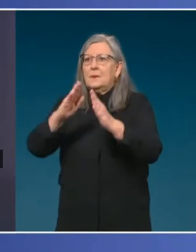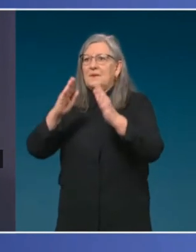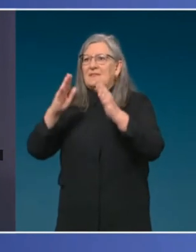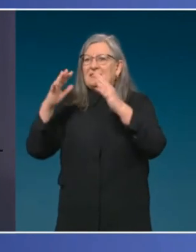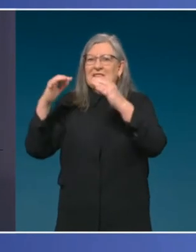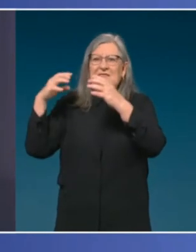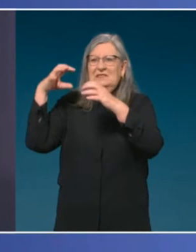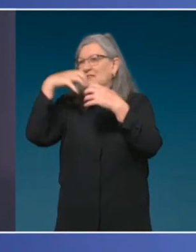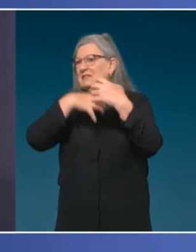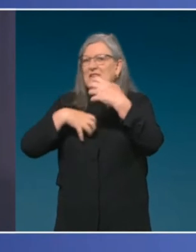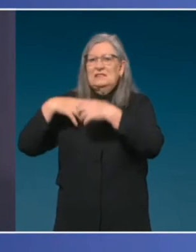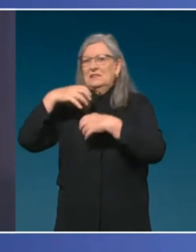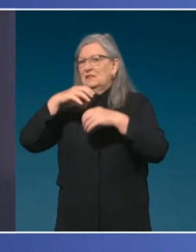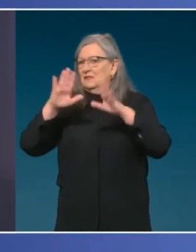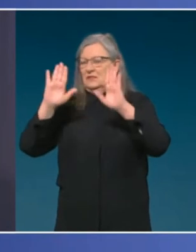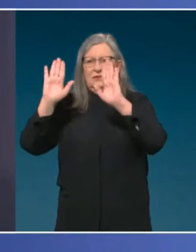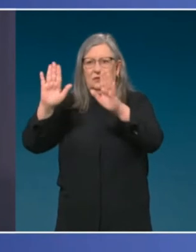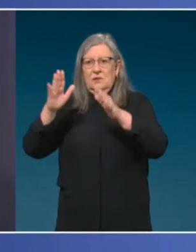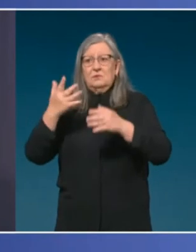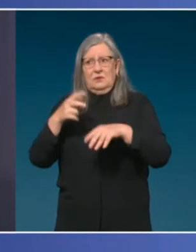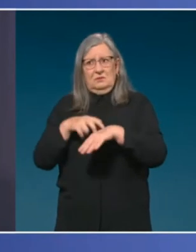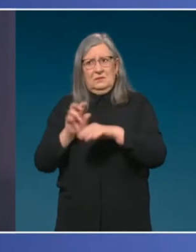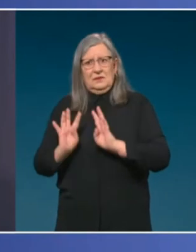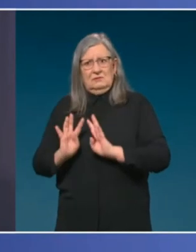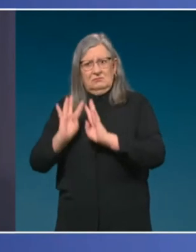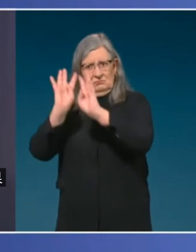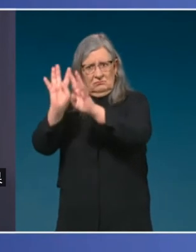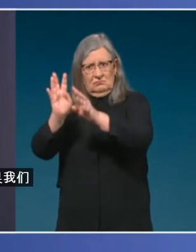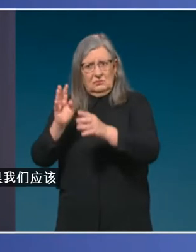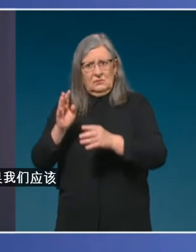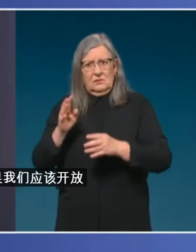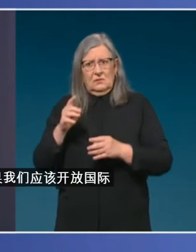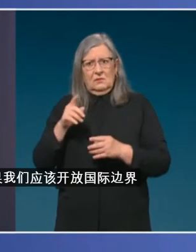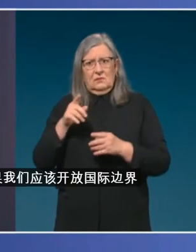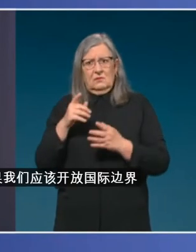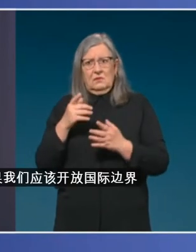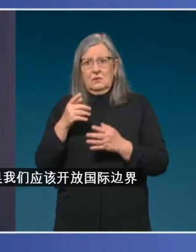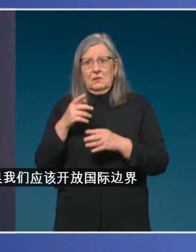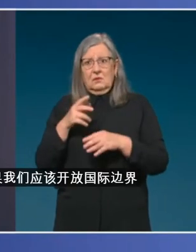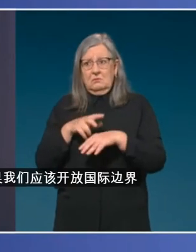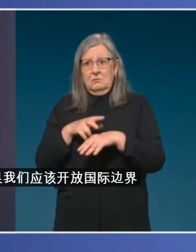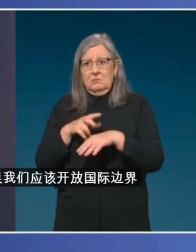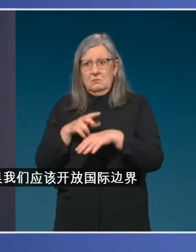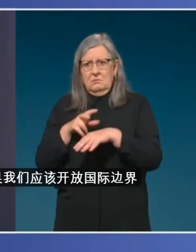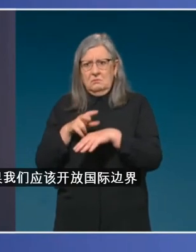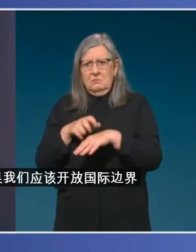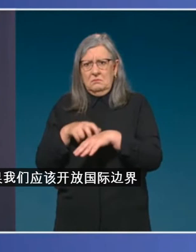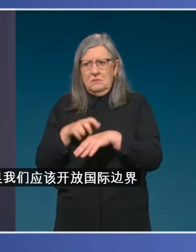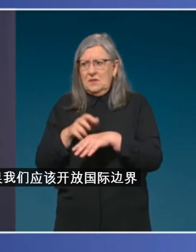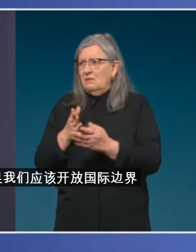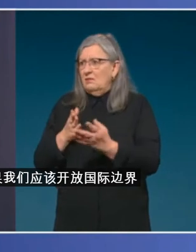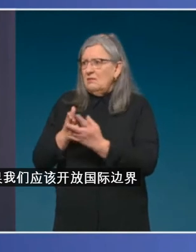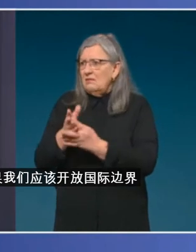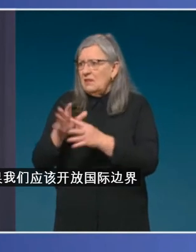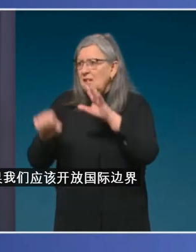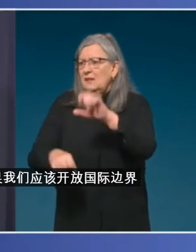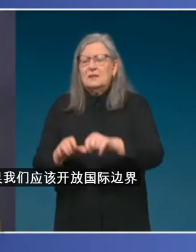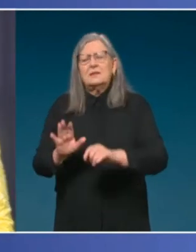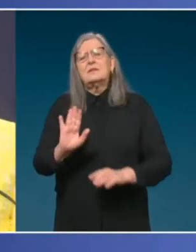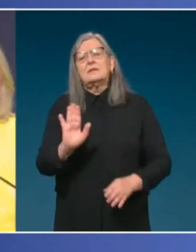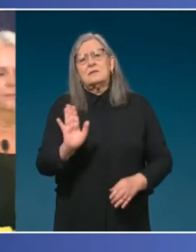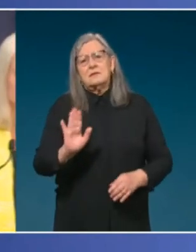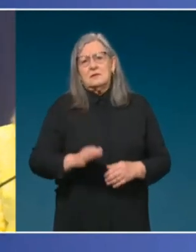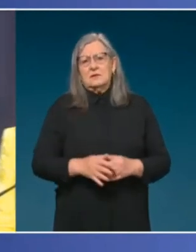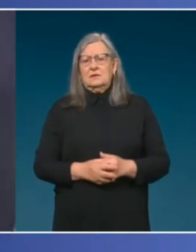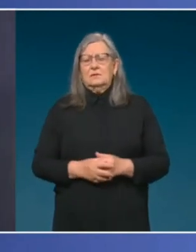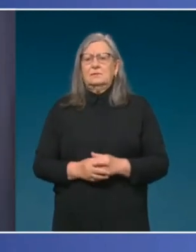any interference, support, or to intervene in any way in domestic political matters. Thank you. Paul? Could I please ask what